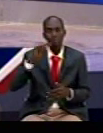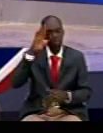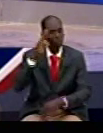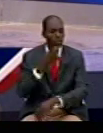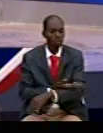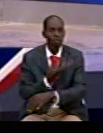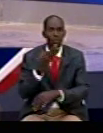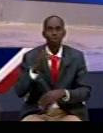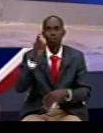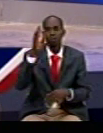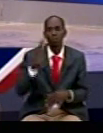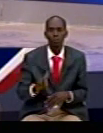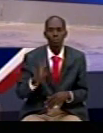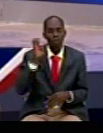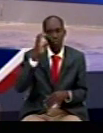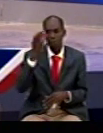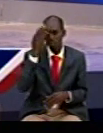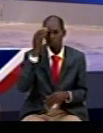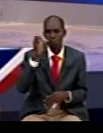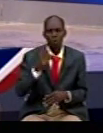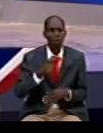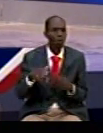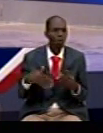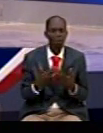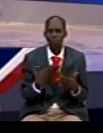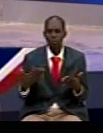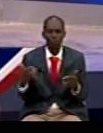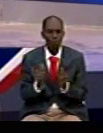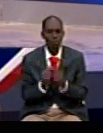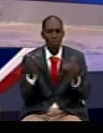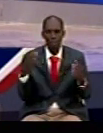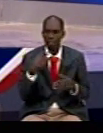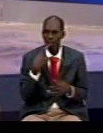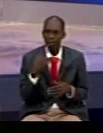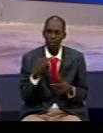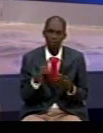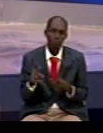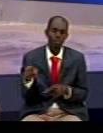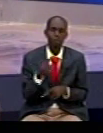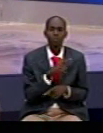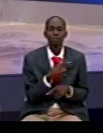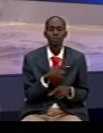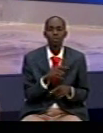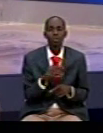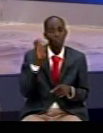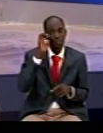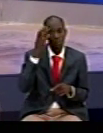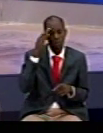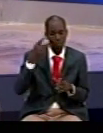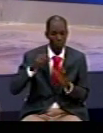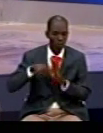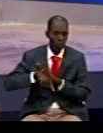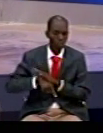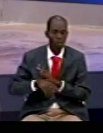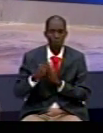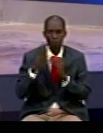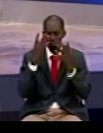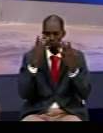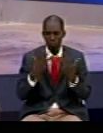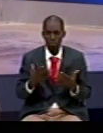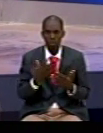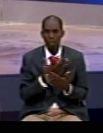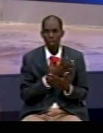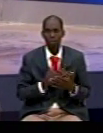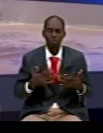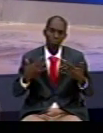God. He knows all things, even without telling him. He knows the depth of sorrow and